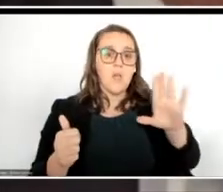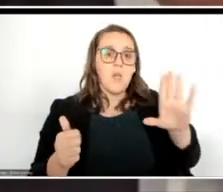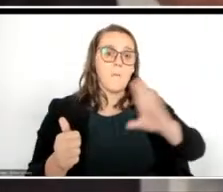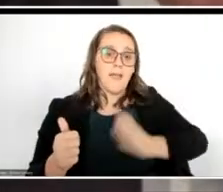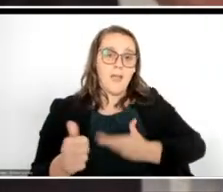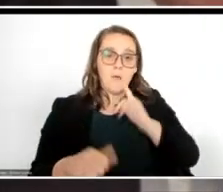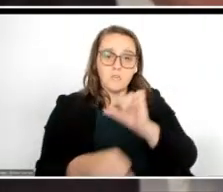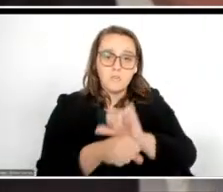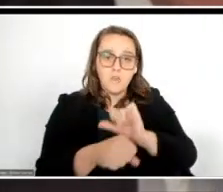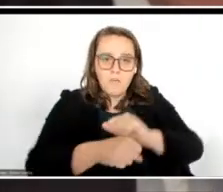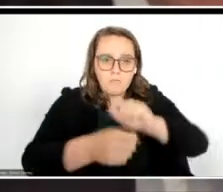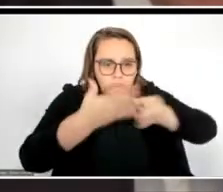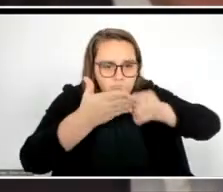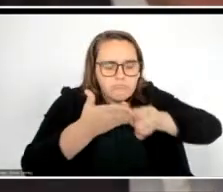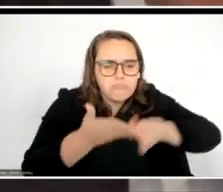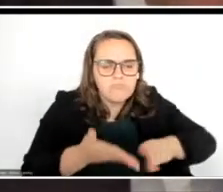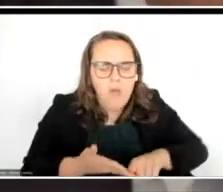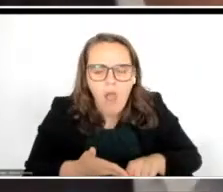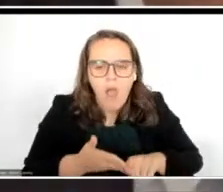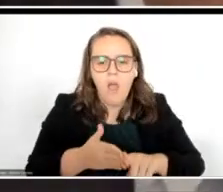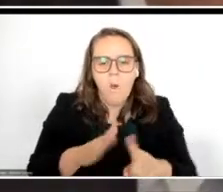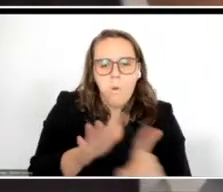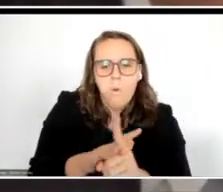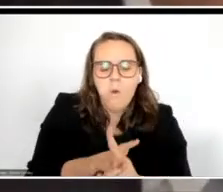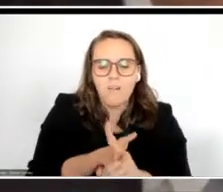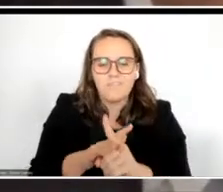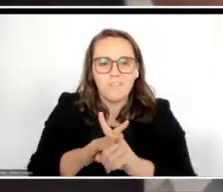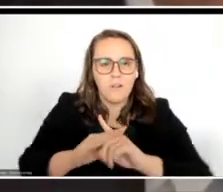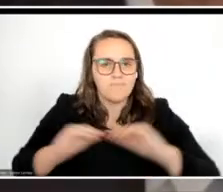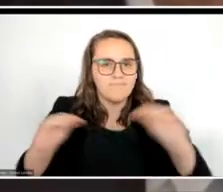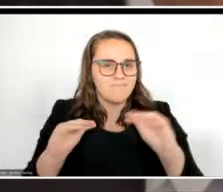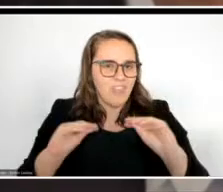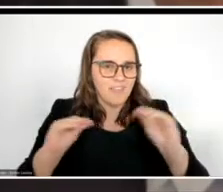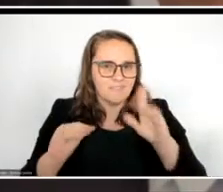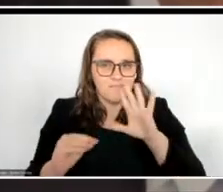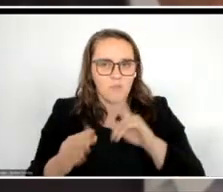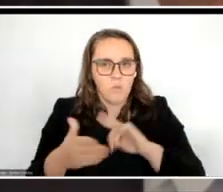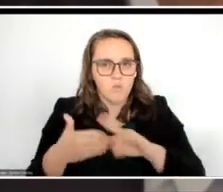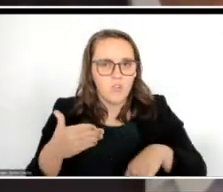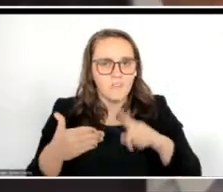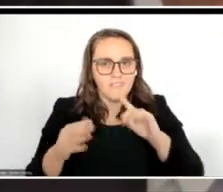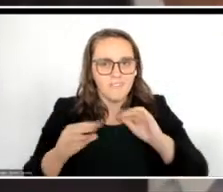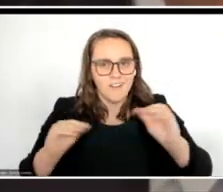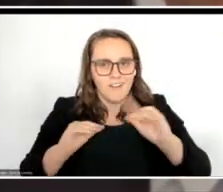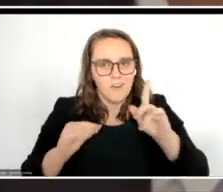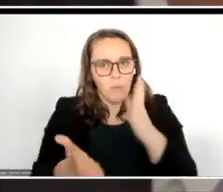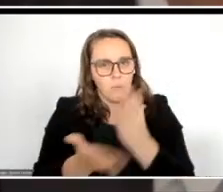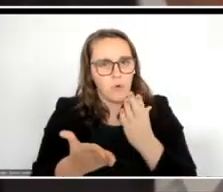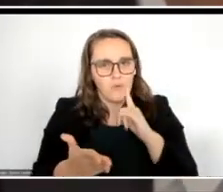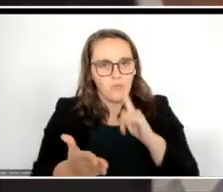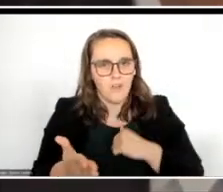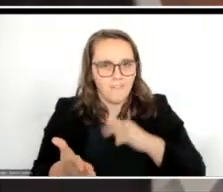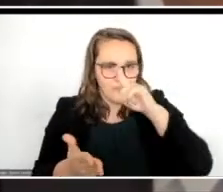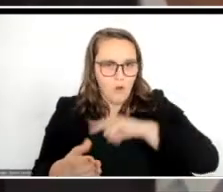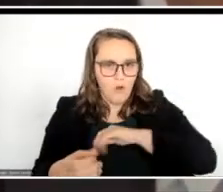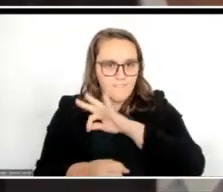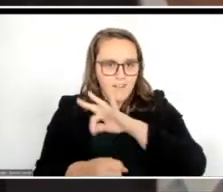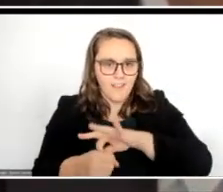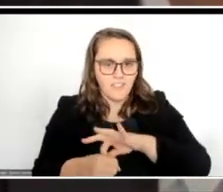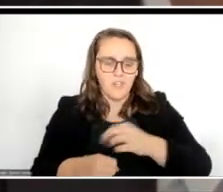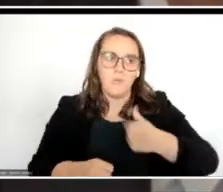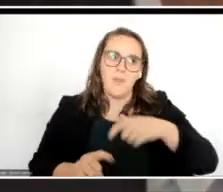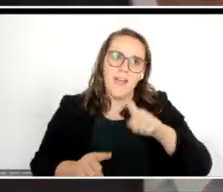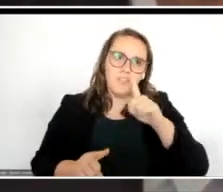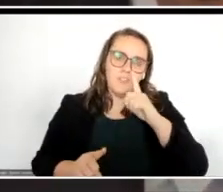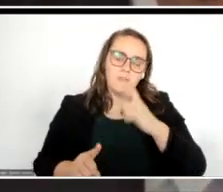allegation didn't prove to be true. And we'd have to, you know, relay the news that, yeah, that tip that you